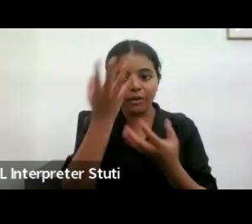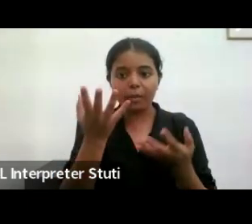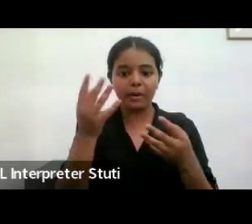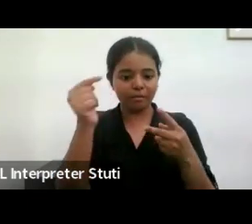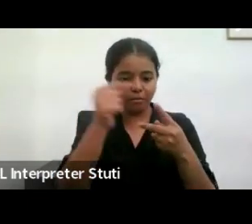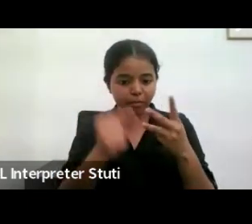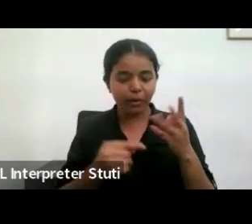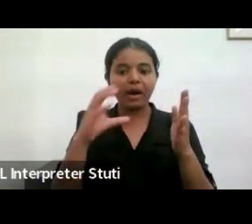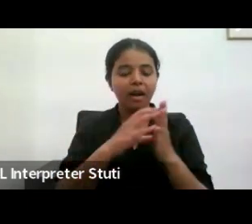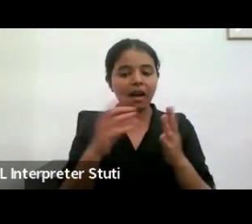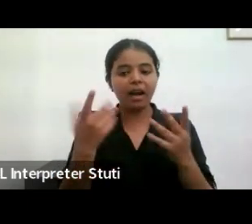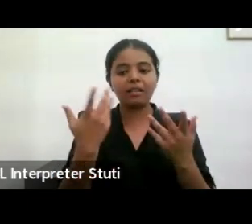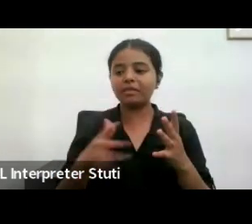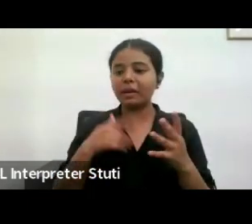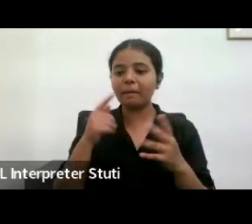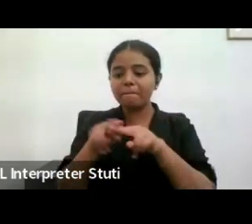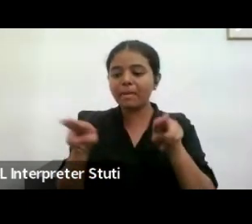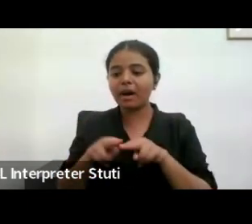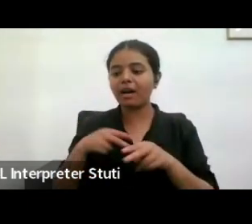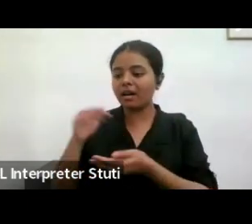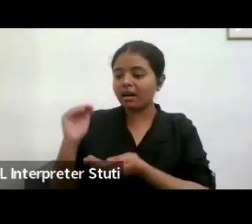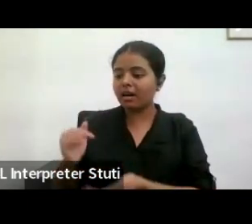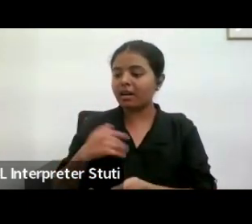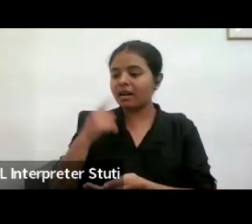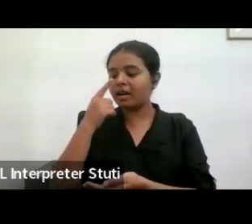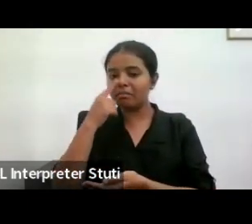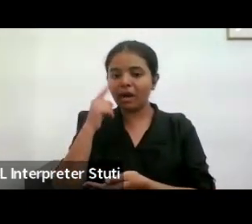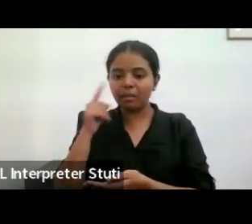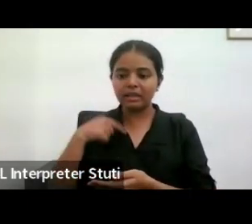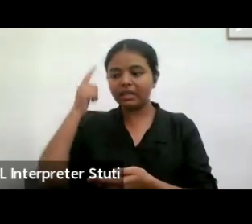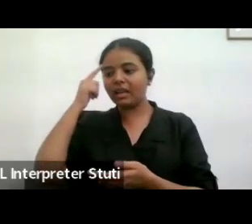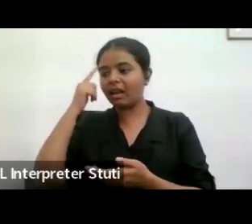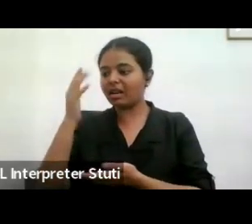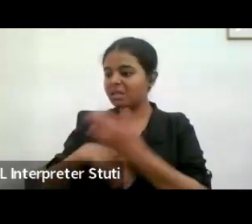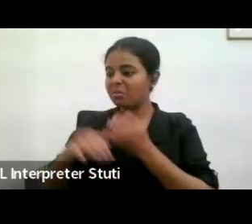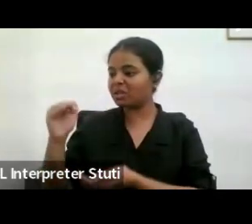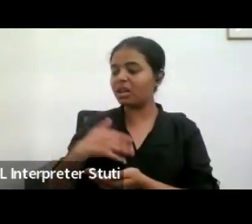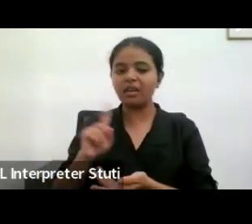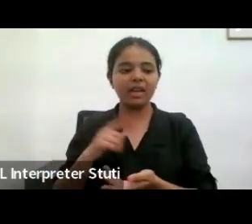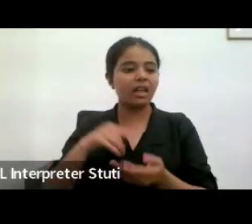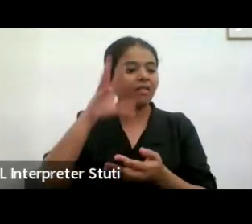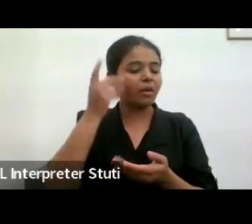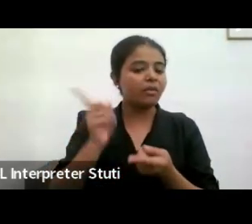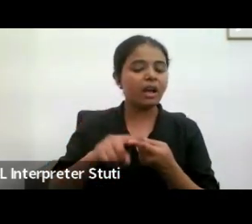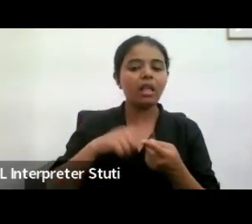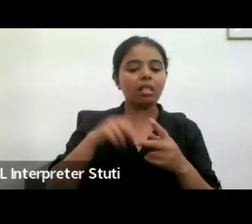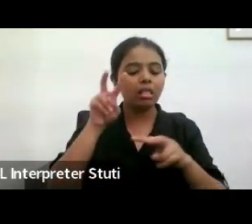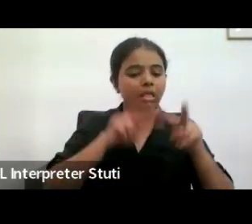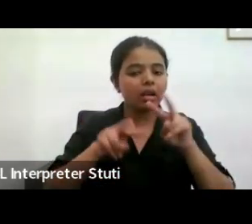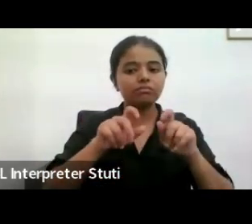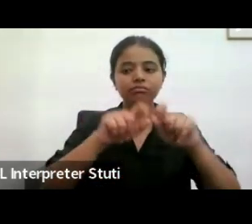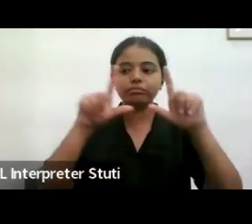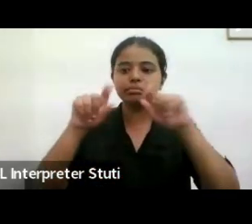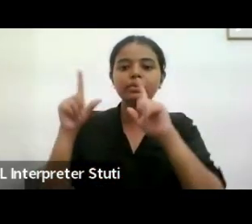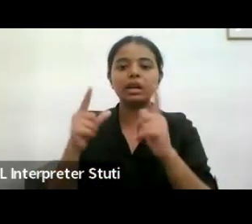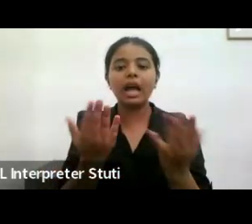find very often families running from pillar to post, trying to understand what has happened to my child, trying to